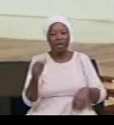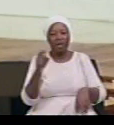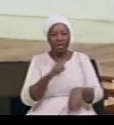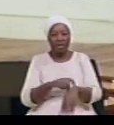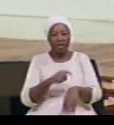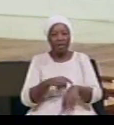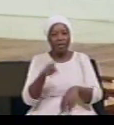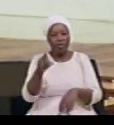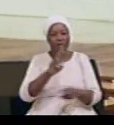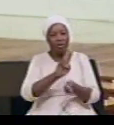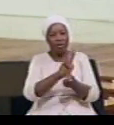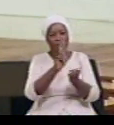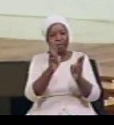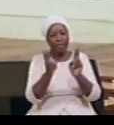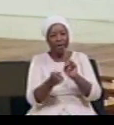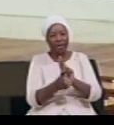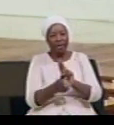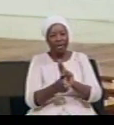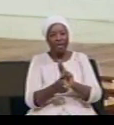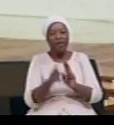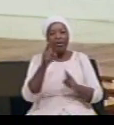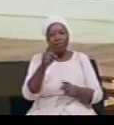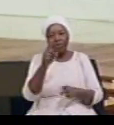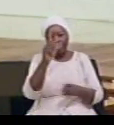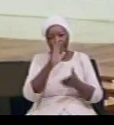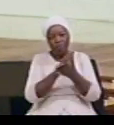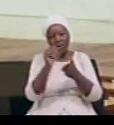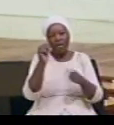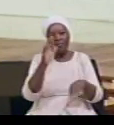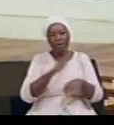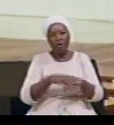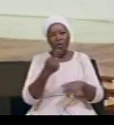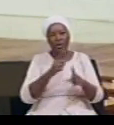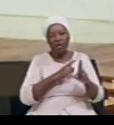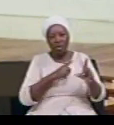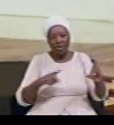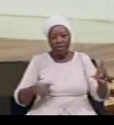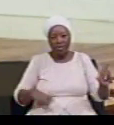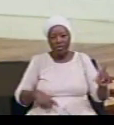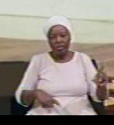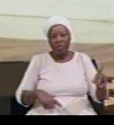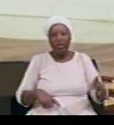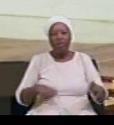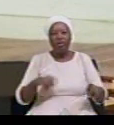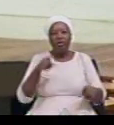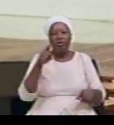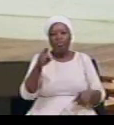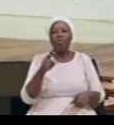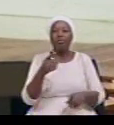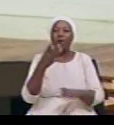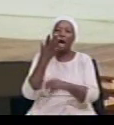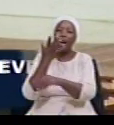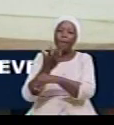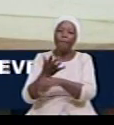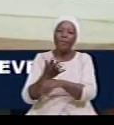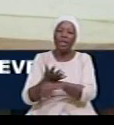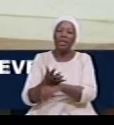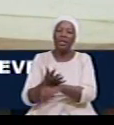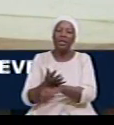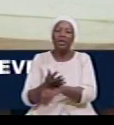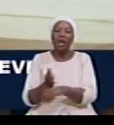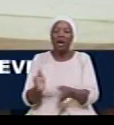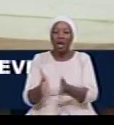repent. You believe on the Lord. You appeal to the blood that was shed for